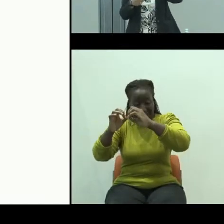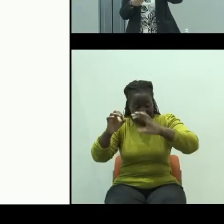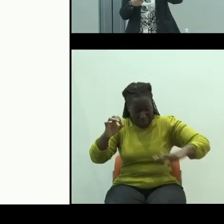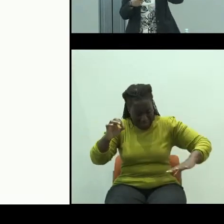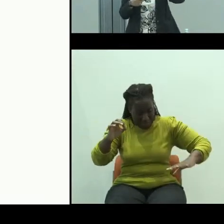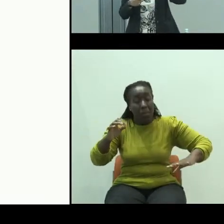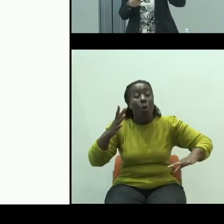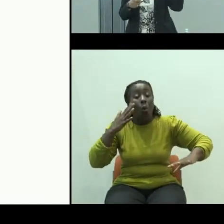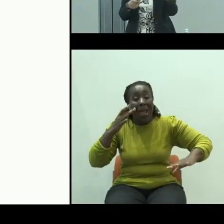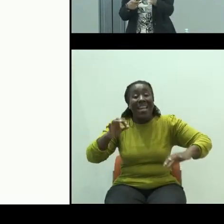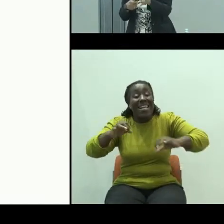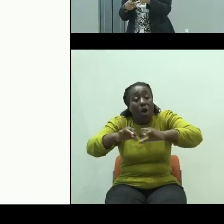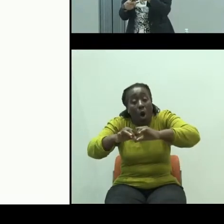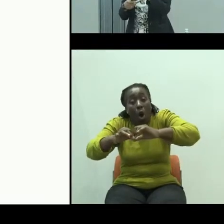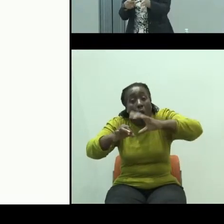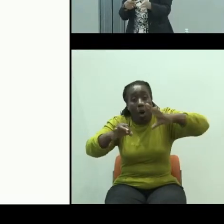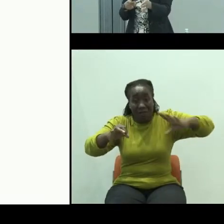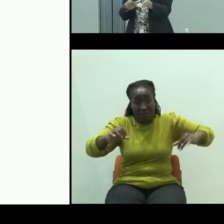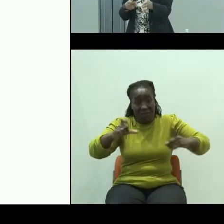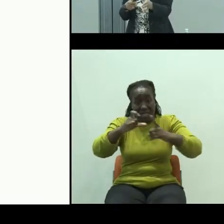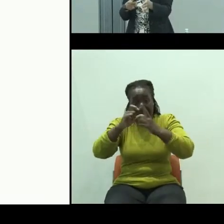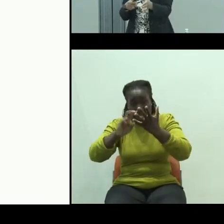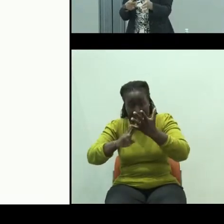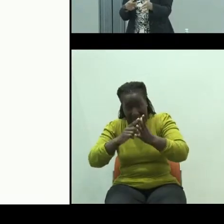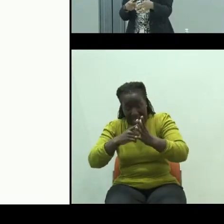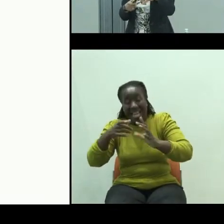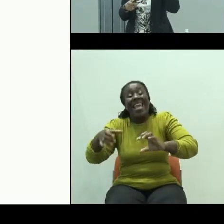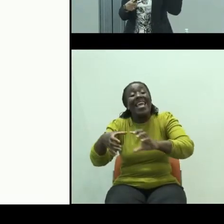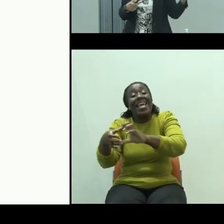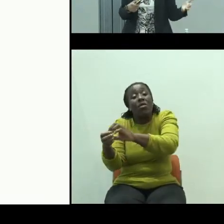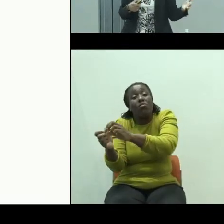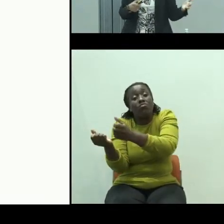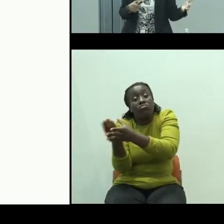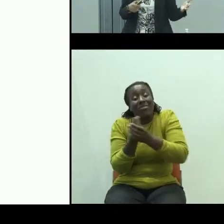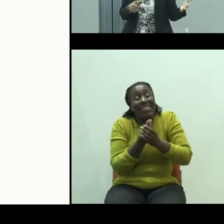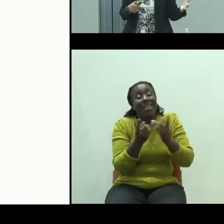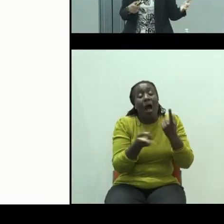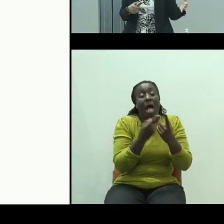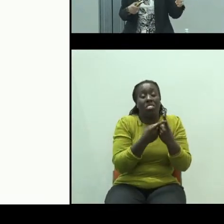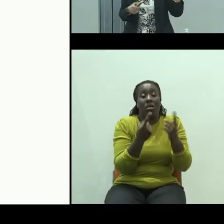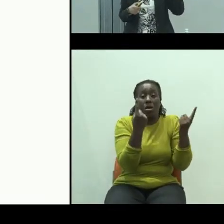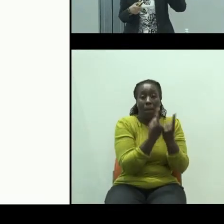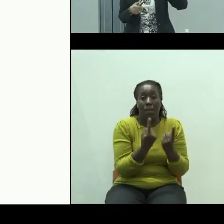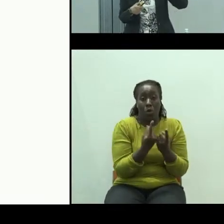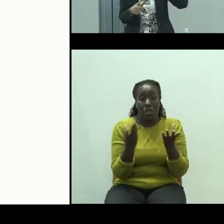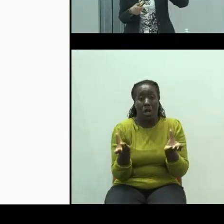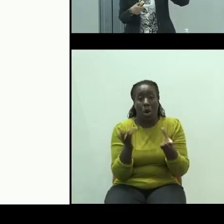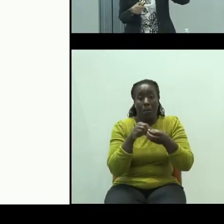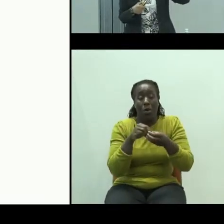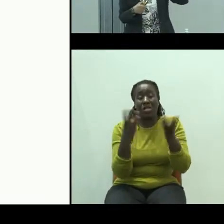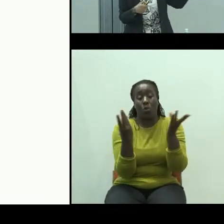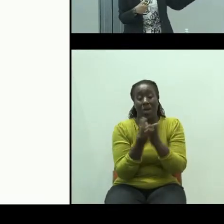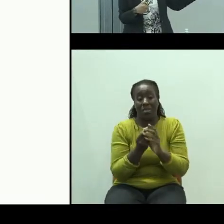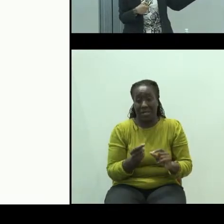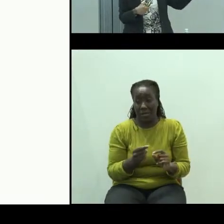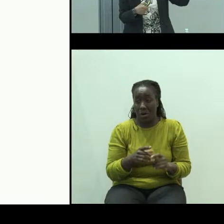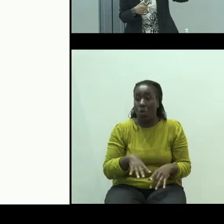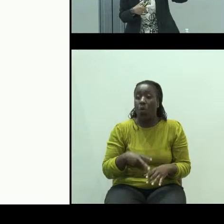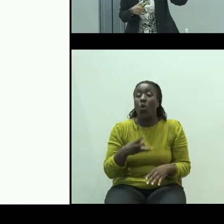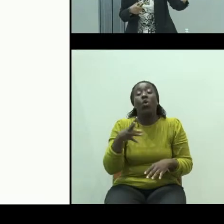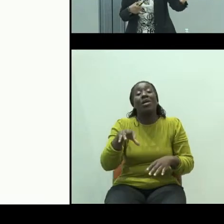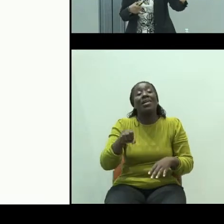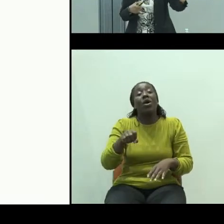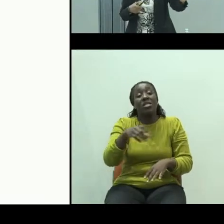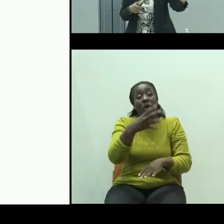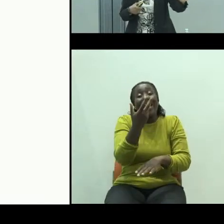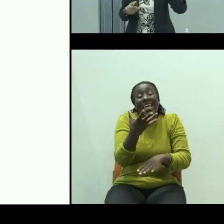of the DNA, it takes the RNA polymerase with it. So now we have a configuration where we start on and we're